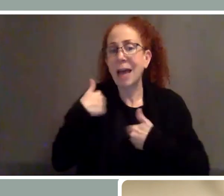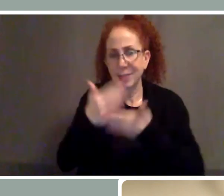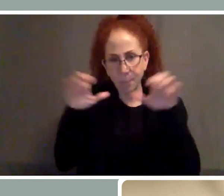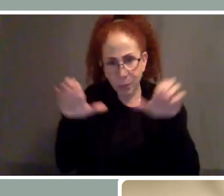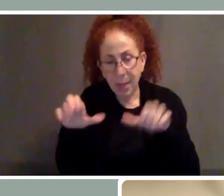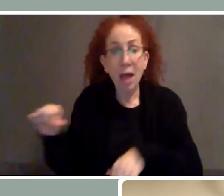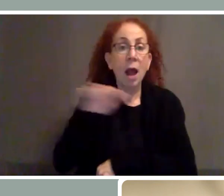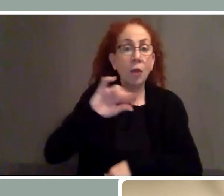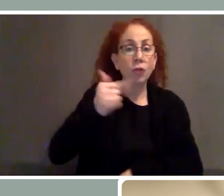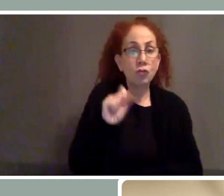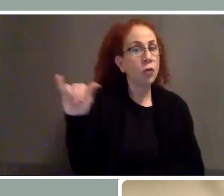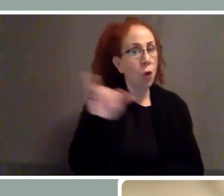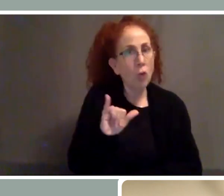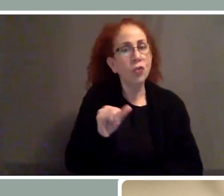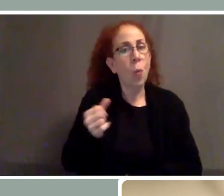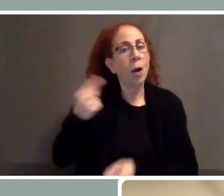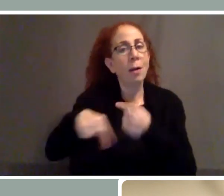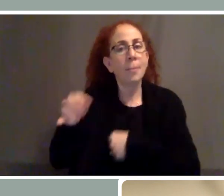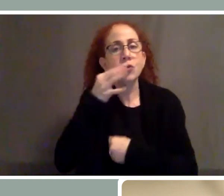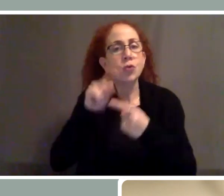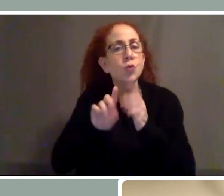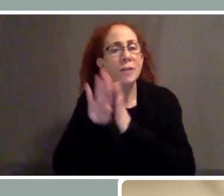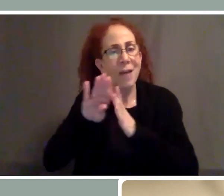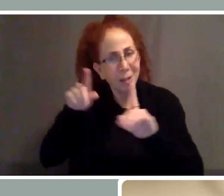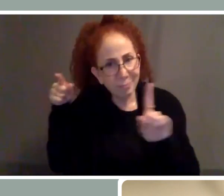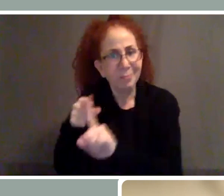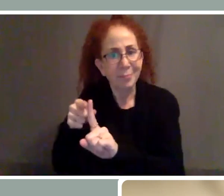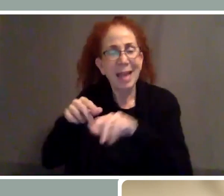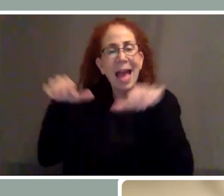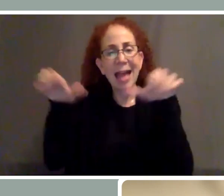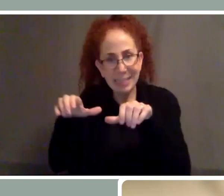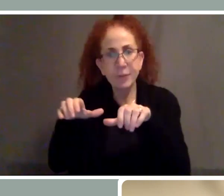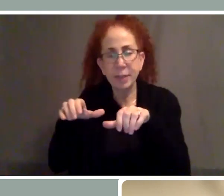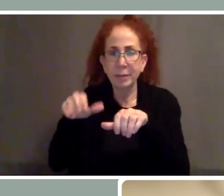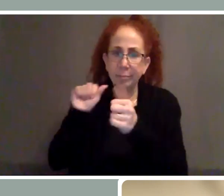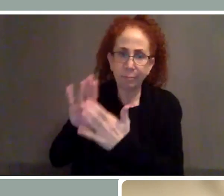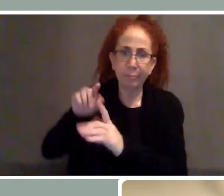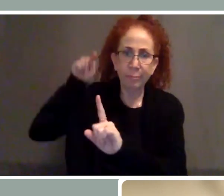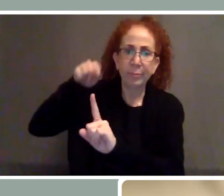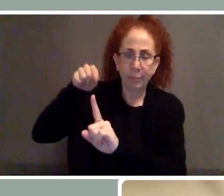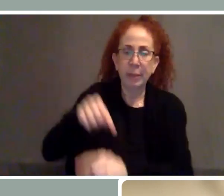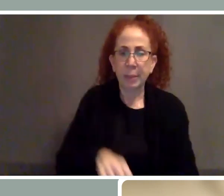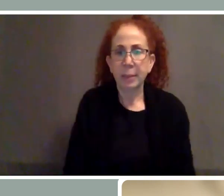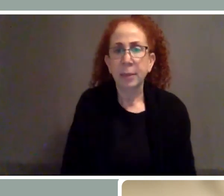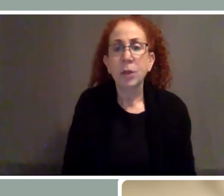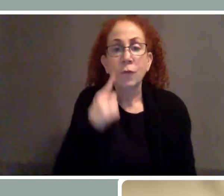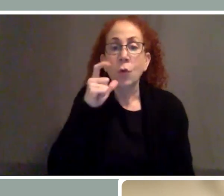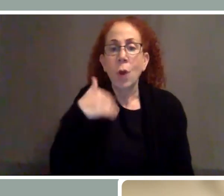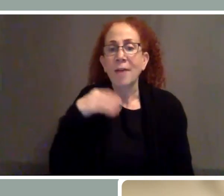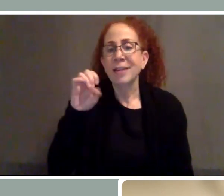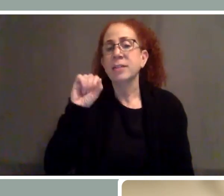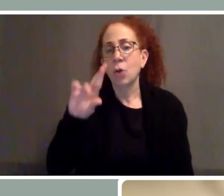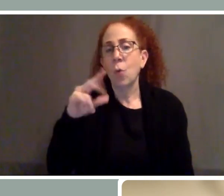are following on the heels that are trying to develop activity or trying to be developed that are being looked at in patients who have